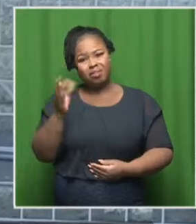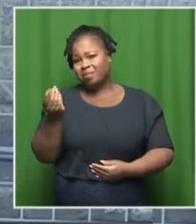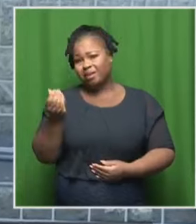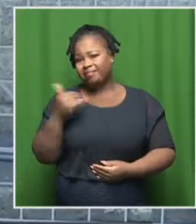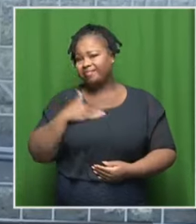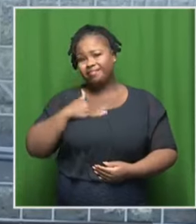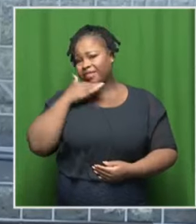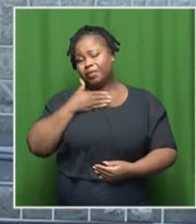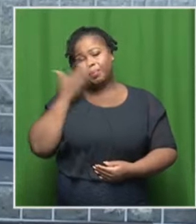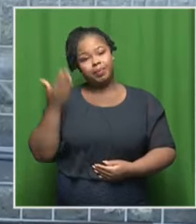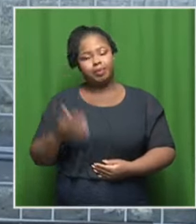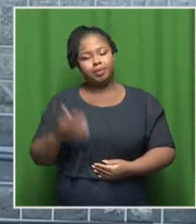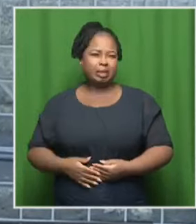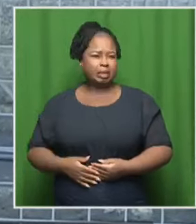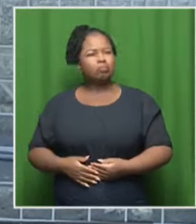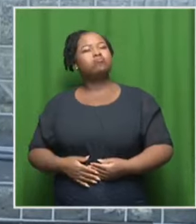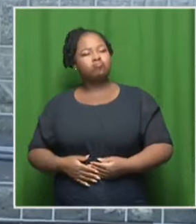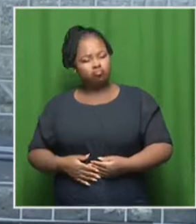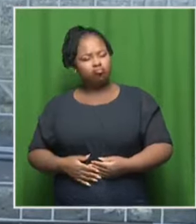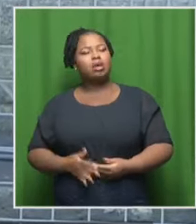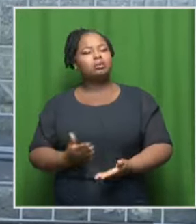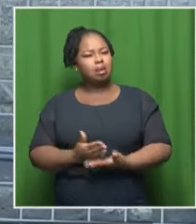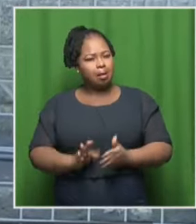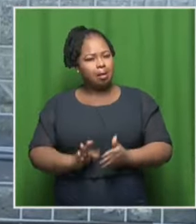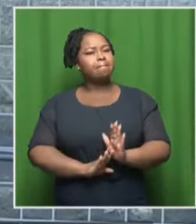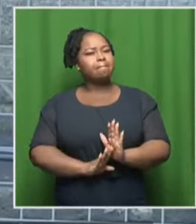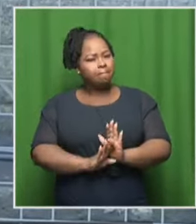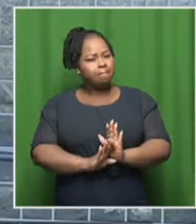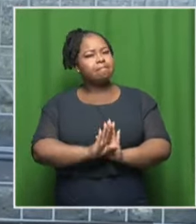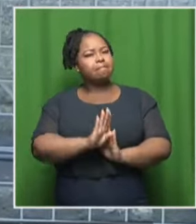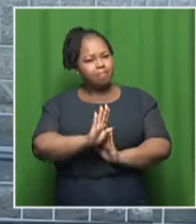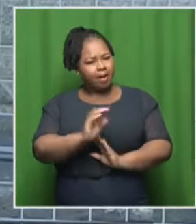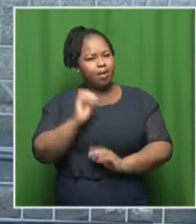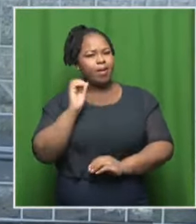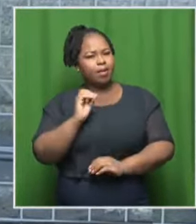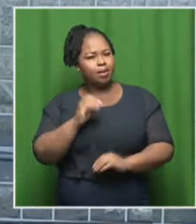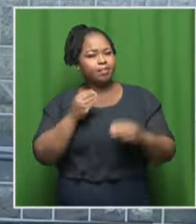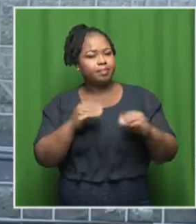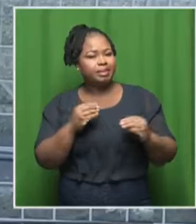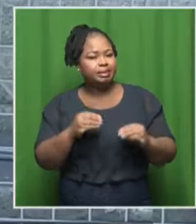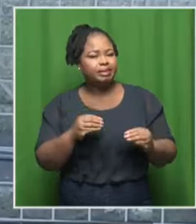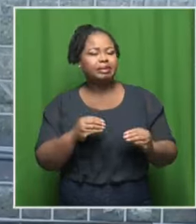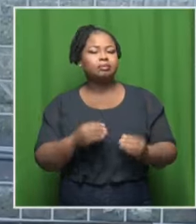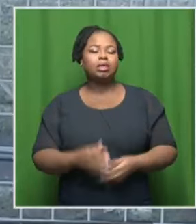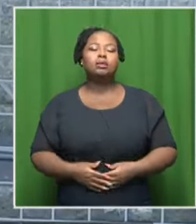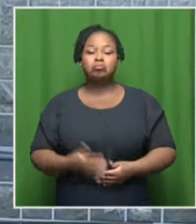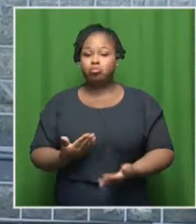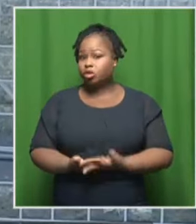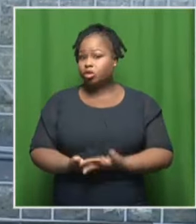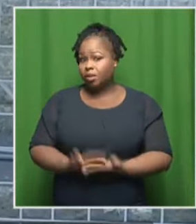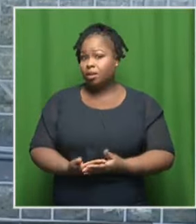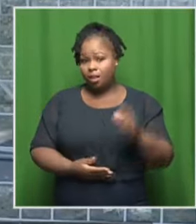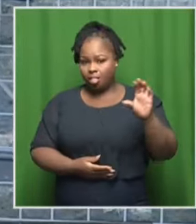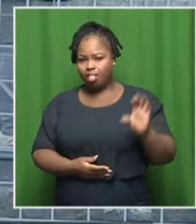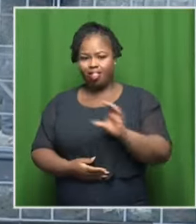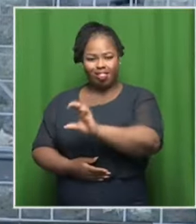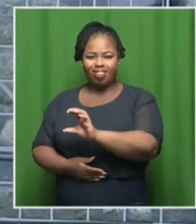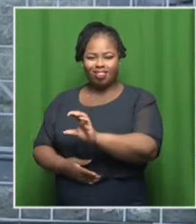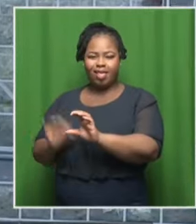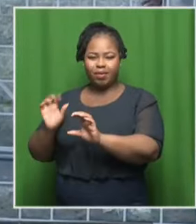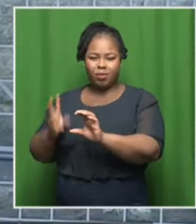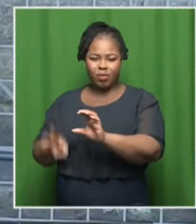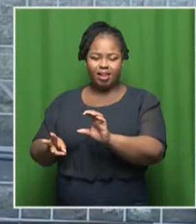money. There seems to be improved sentiment, and if you have improved sentiment among business players, they're more likely to put their money where their mouth